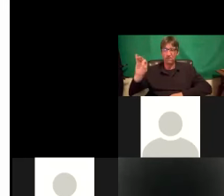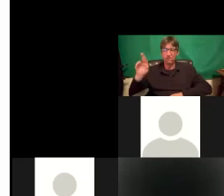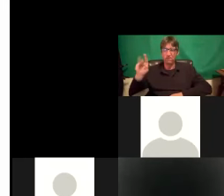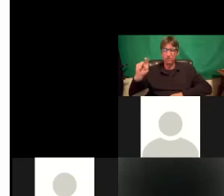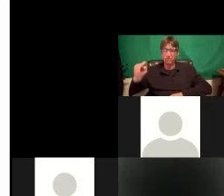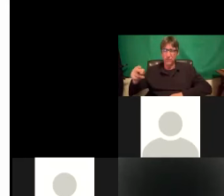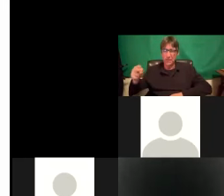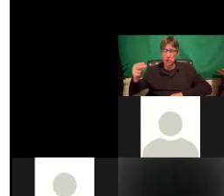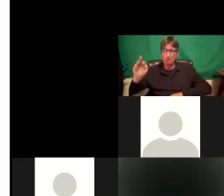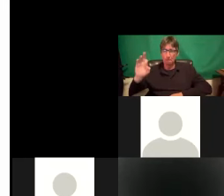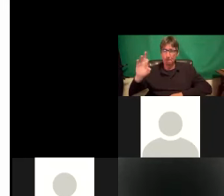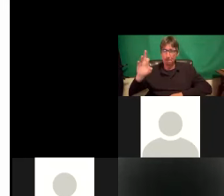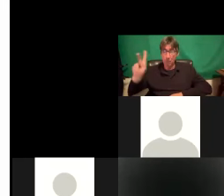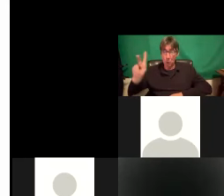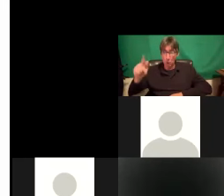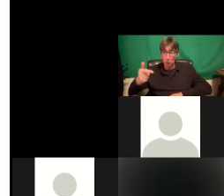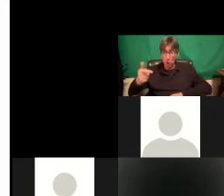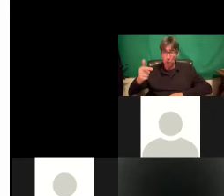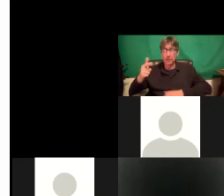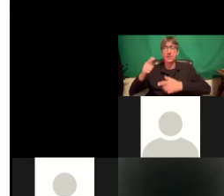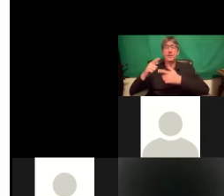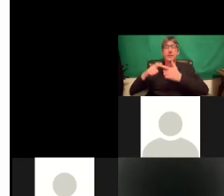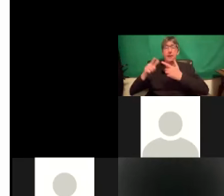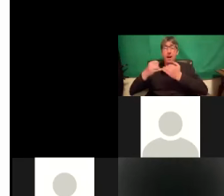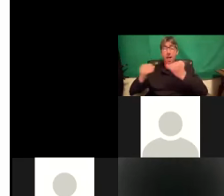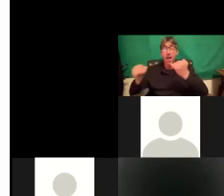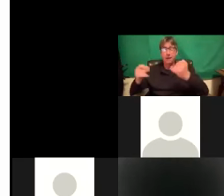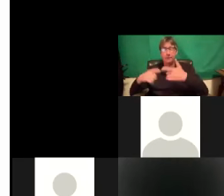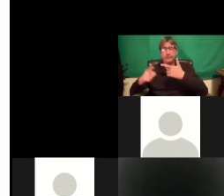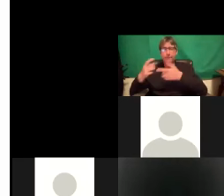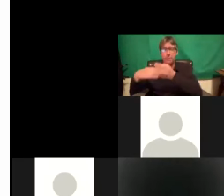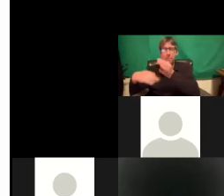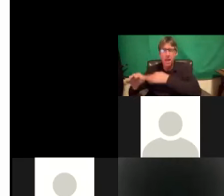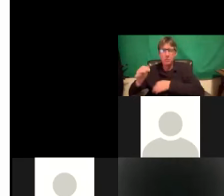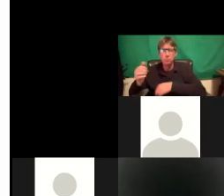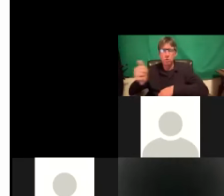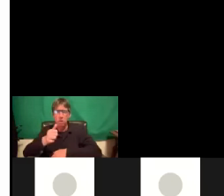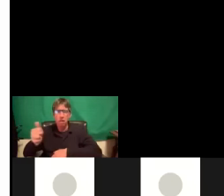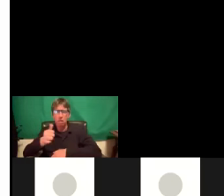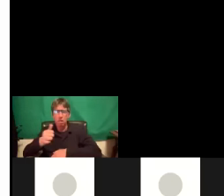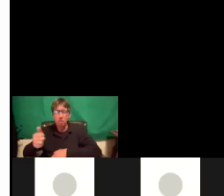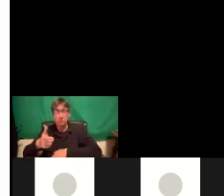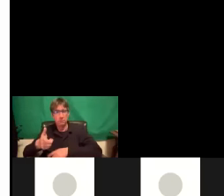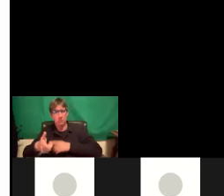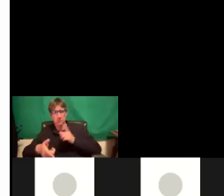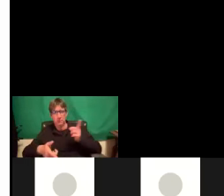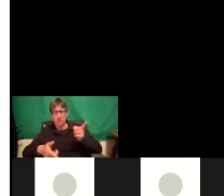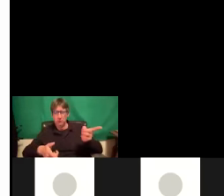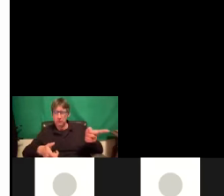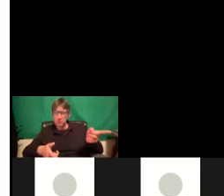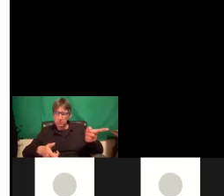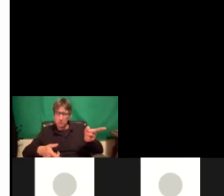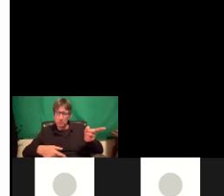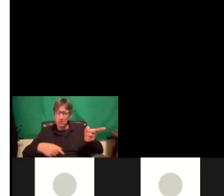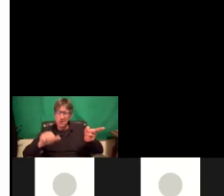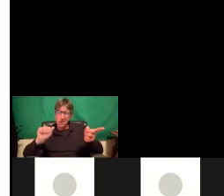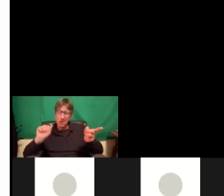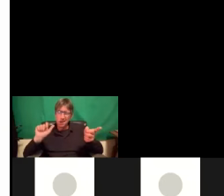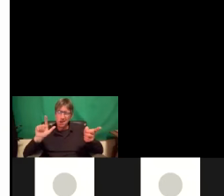am really concerned that you are concentrated everything in one point, a wife. So you're gonna increase